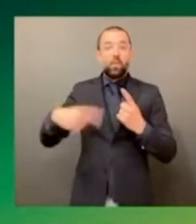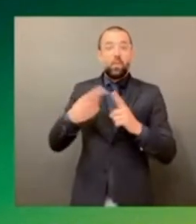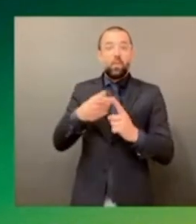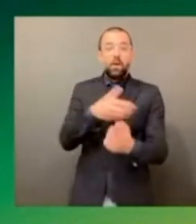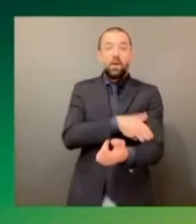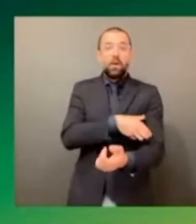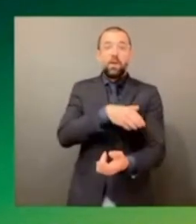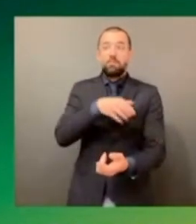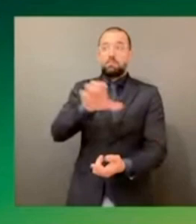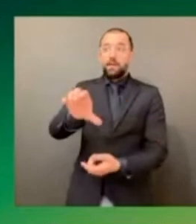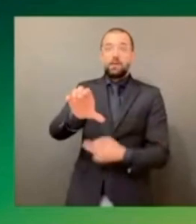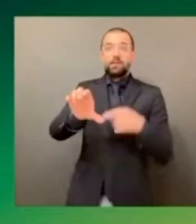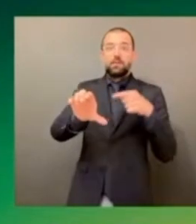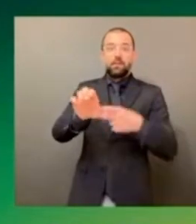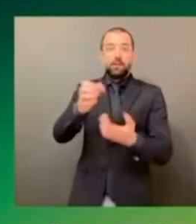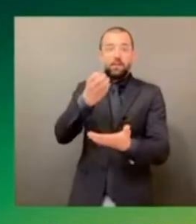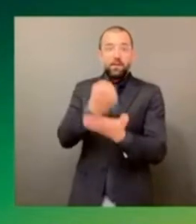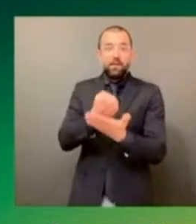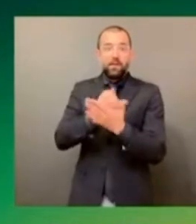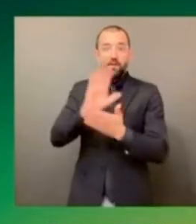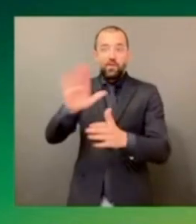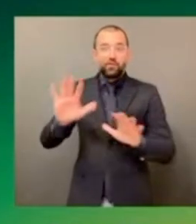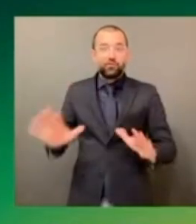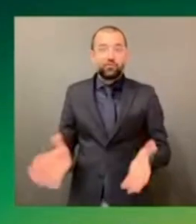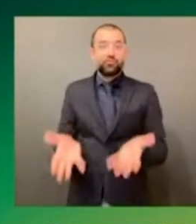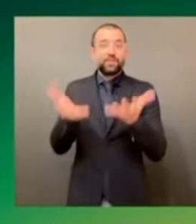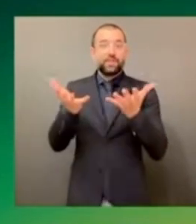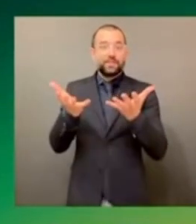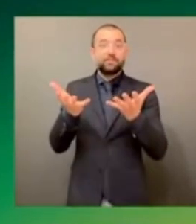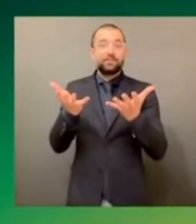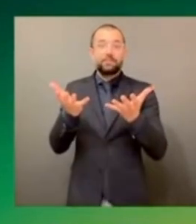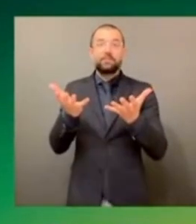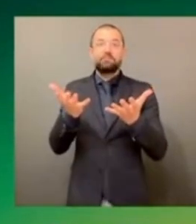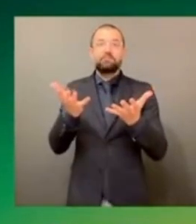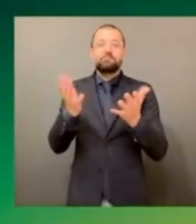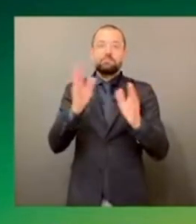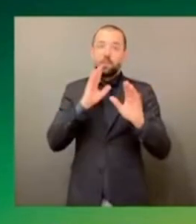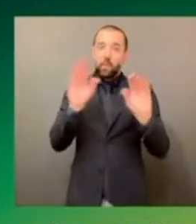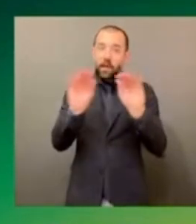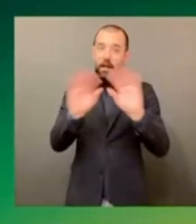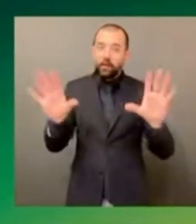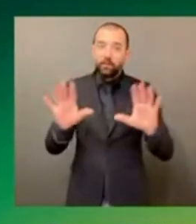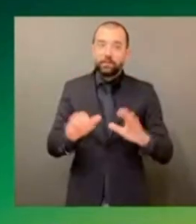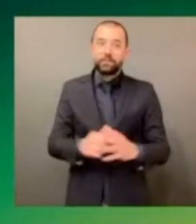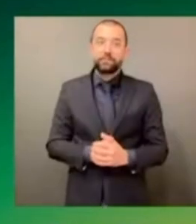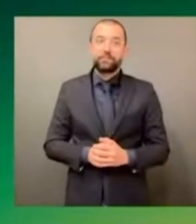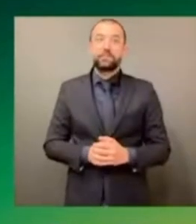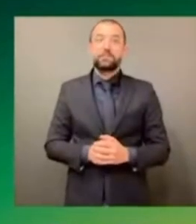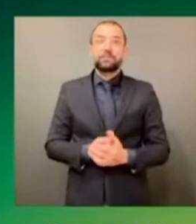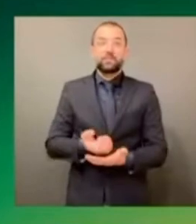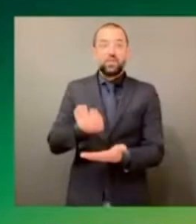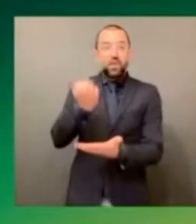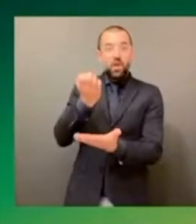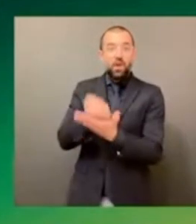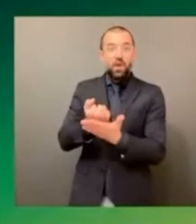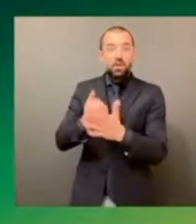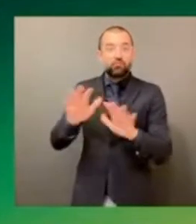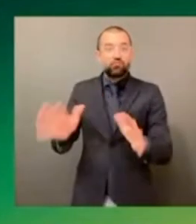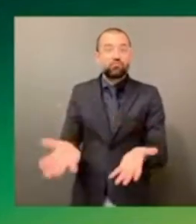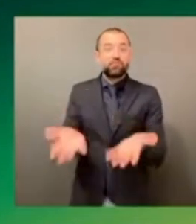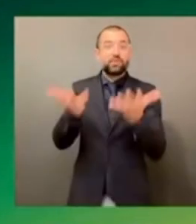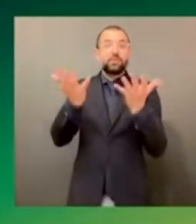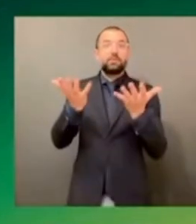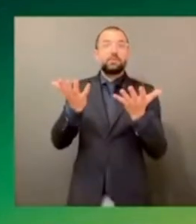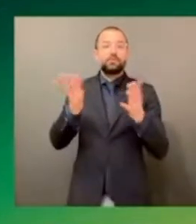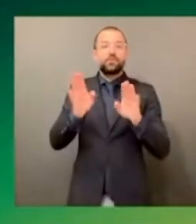of a woman, let's be clear, we lift up the economic status of her children, her family,